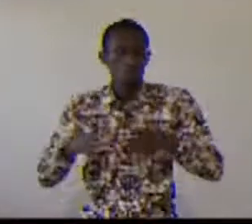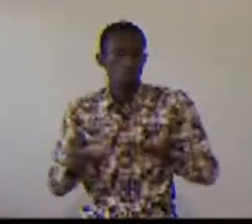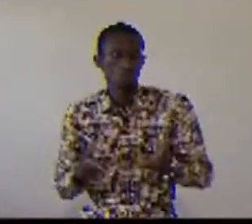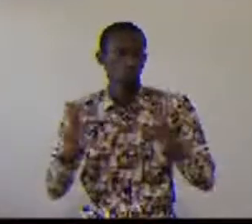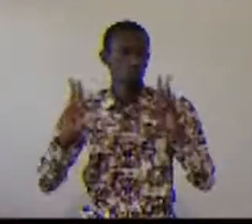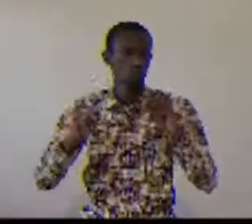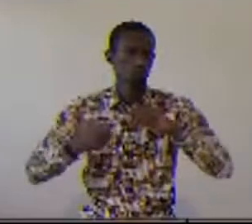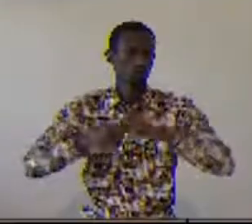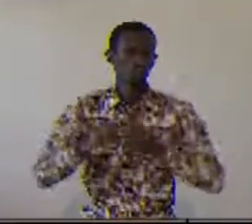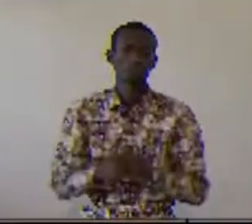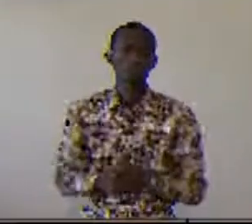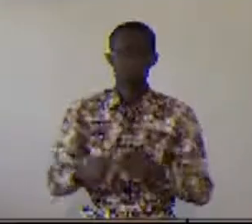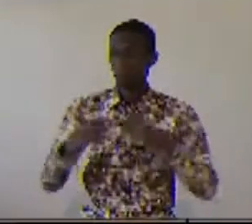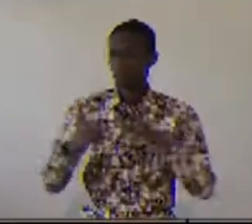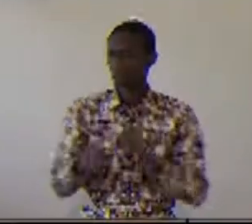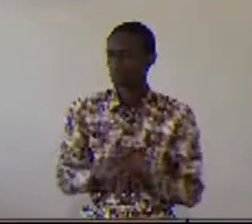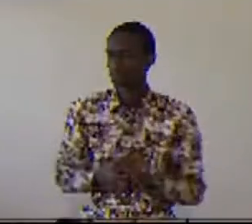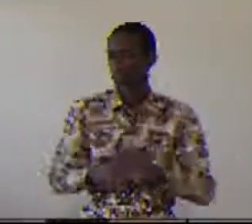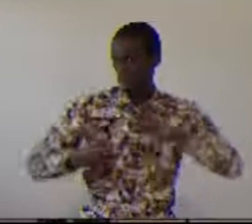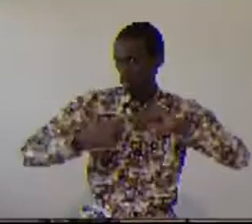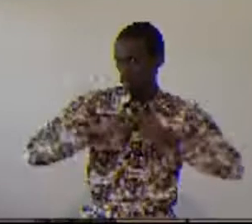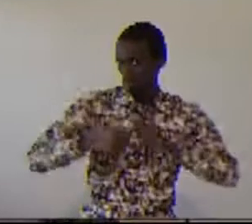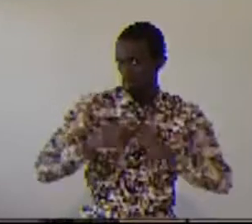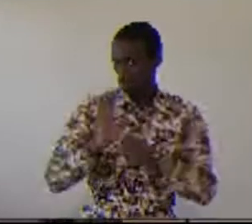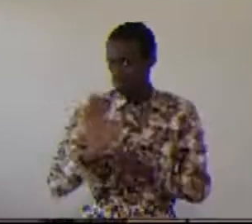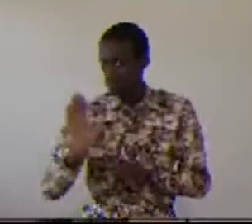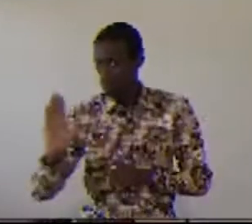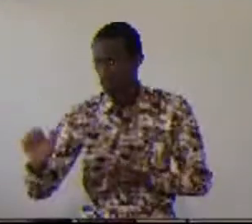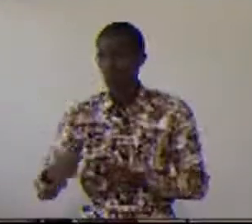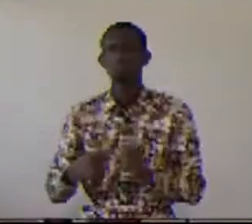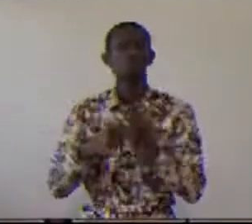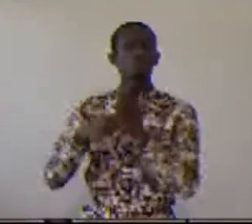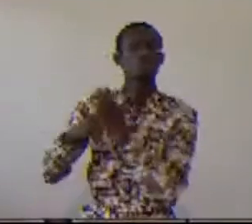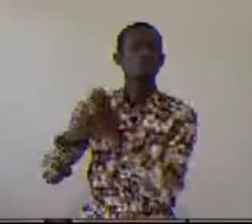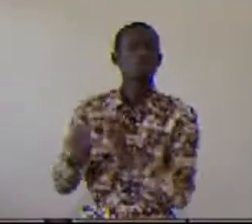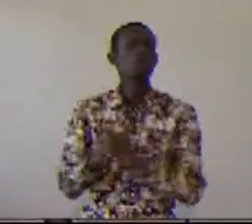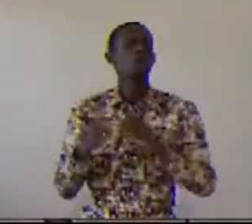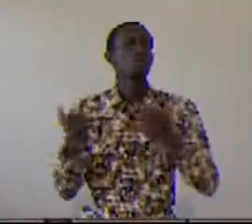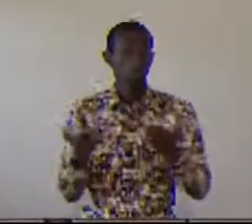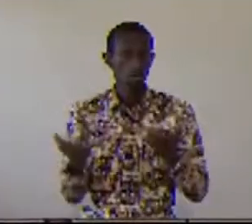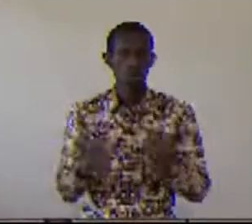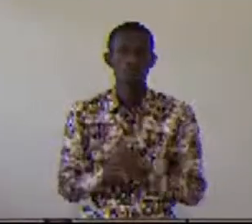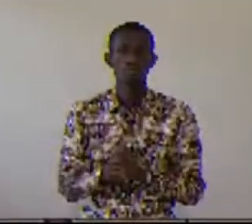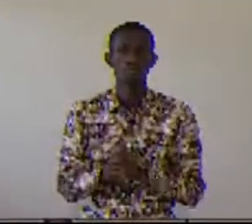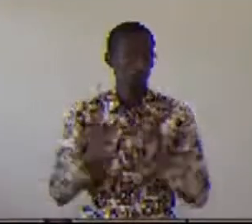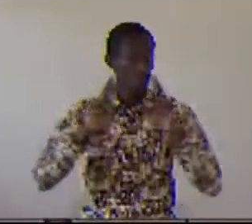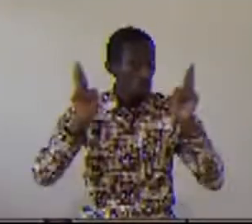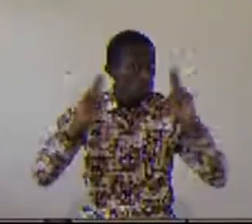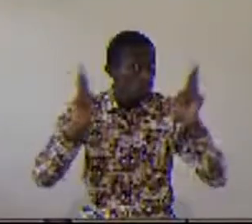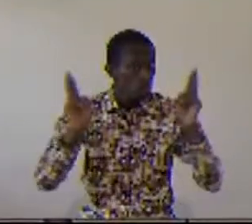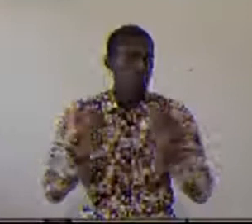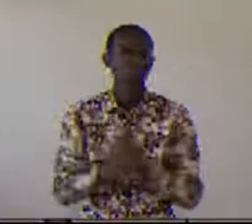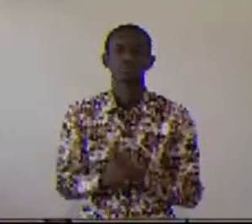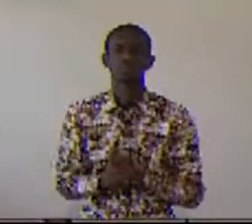readily an element can lose an electron. So if the element is ready to